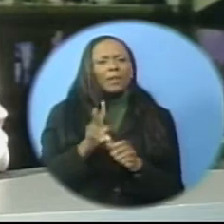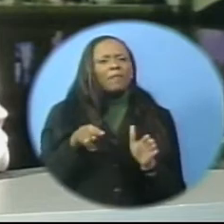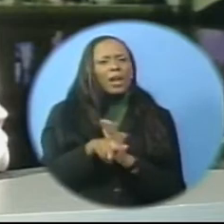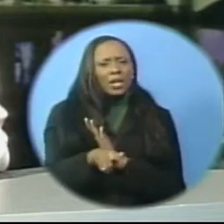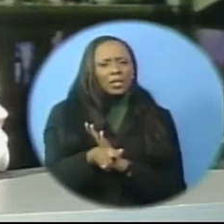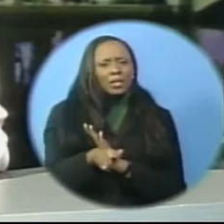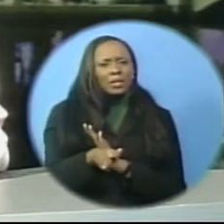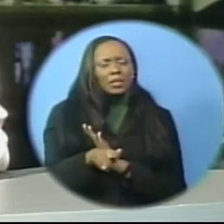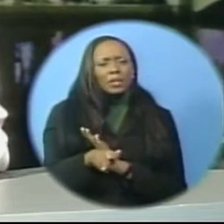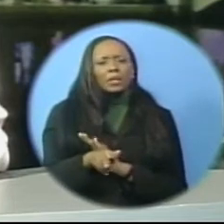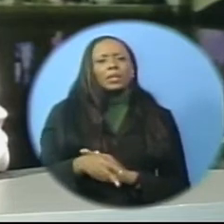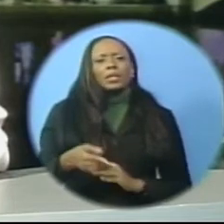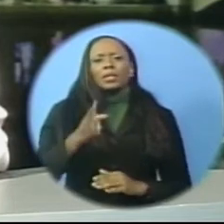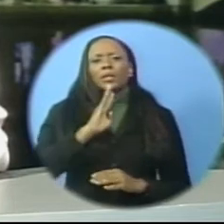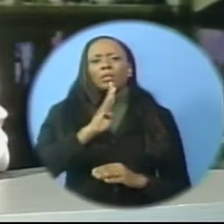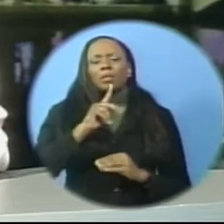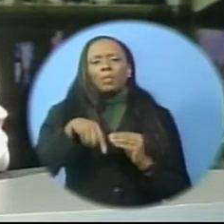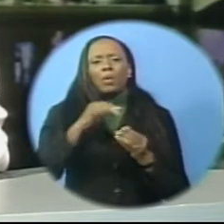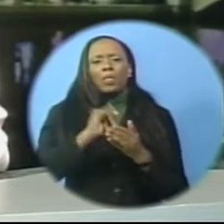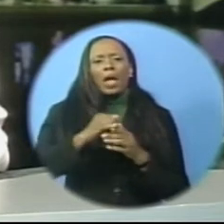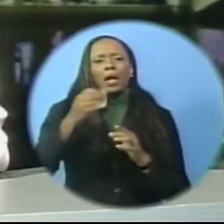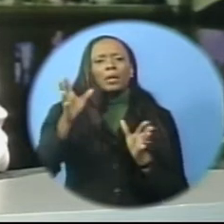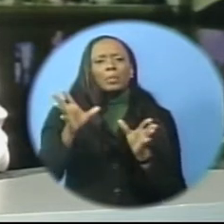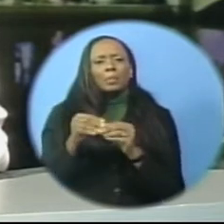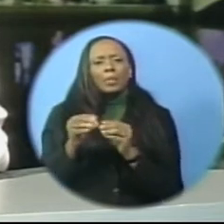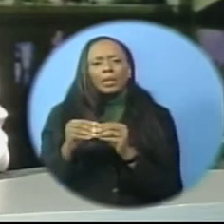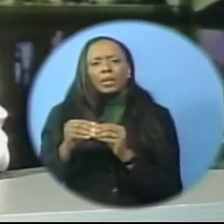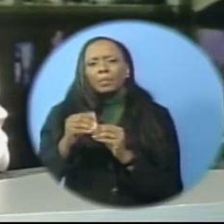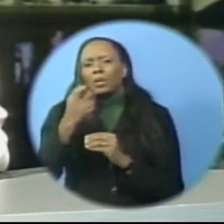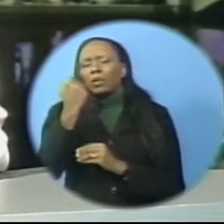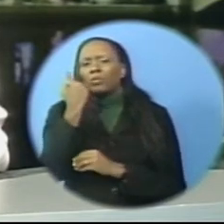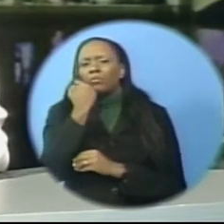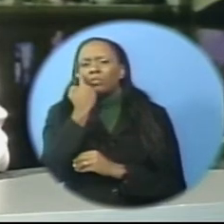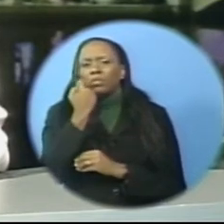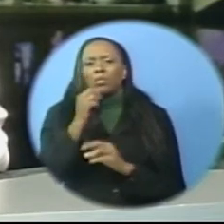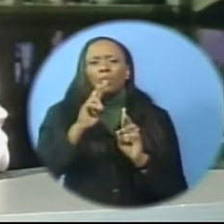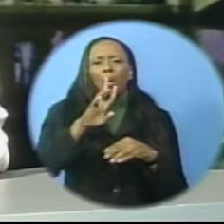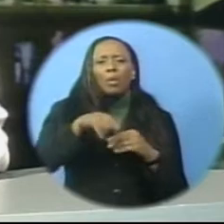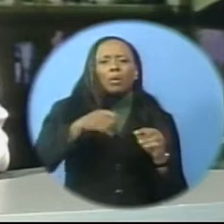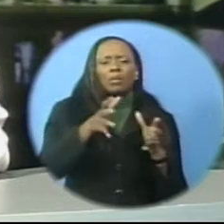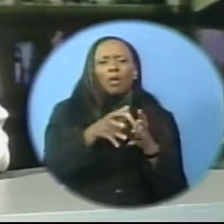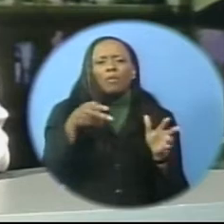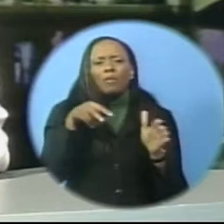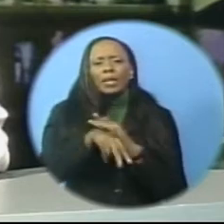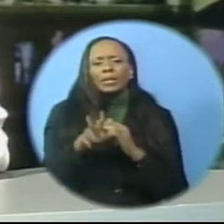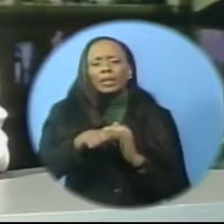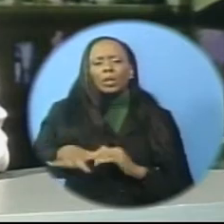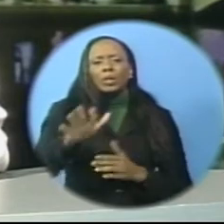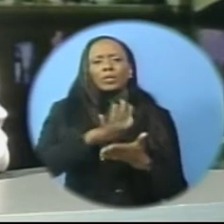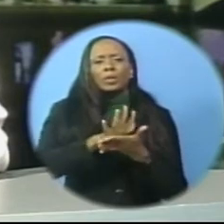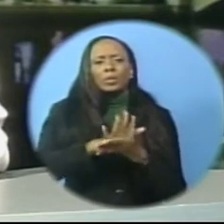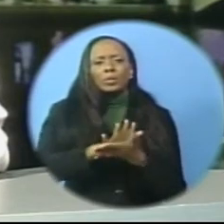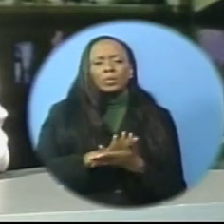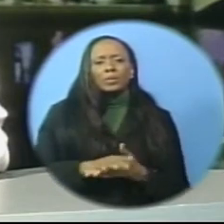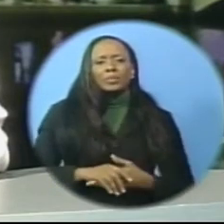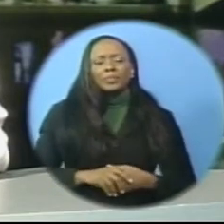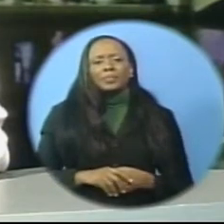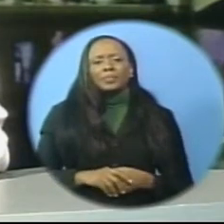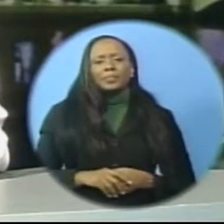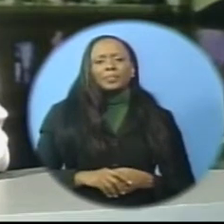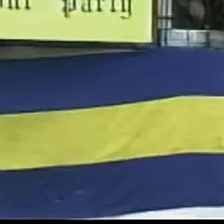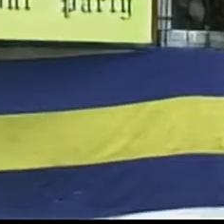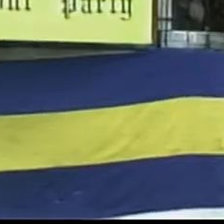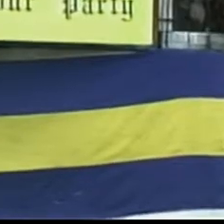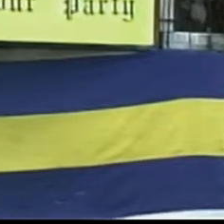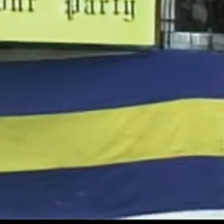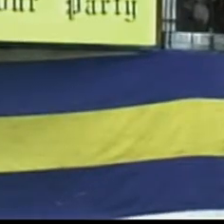the position at its monthly meeting yesterday following recent media reports of the violence taking place in schools. In a statement, the